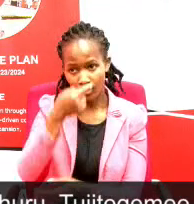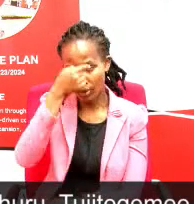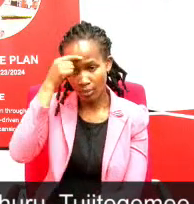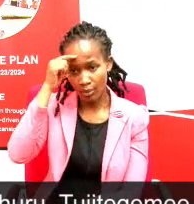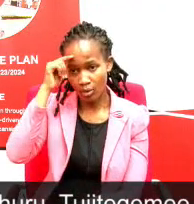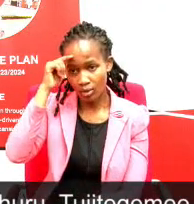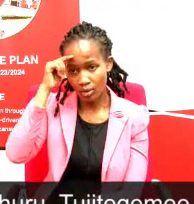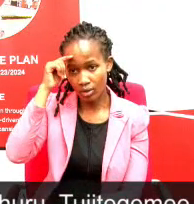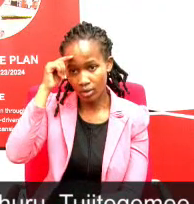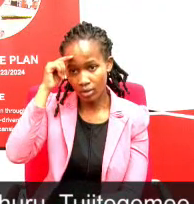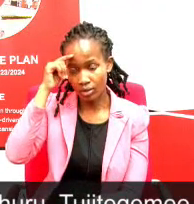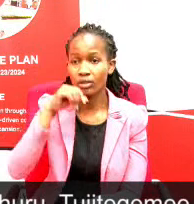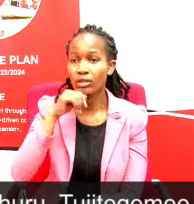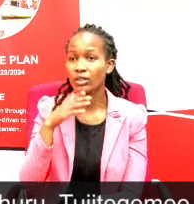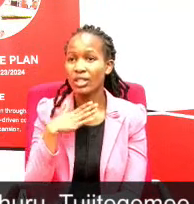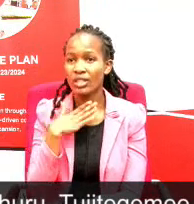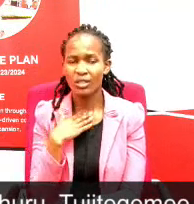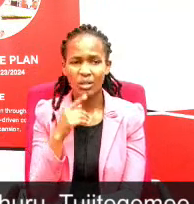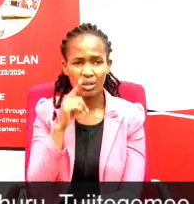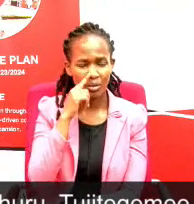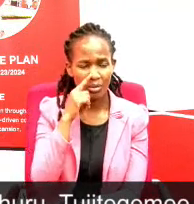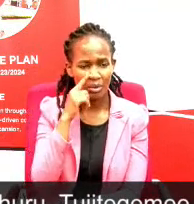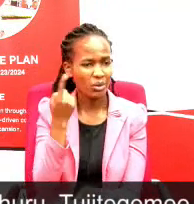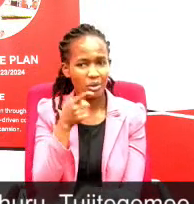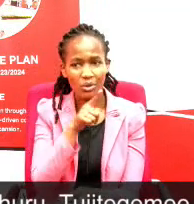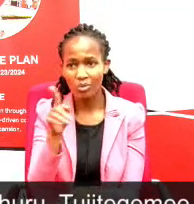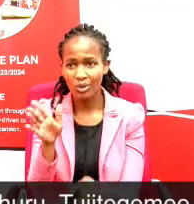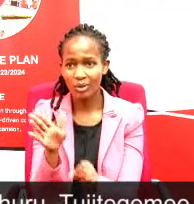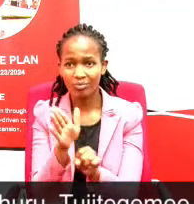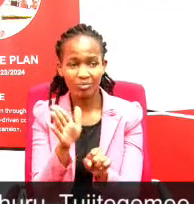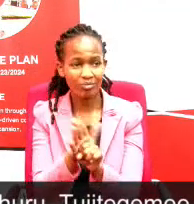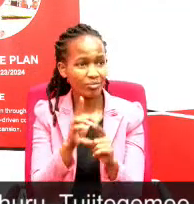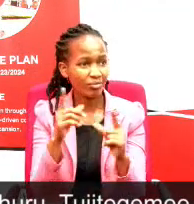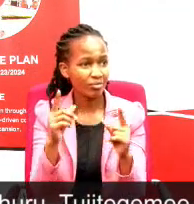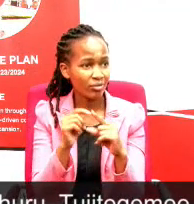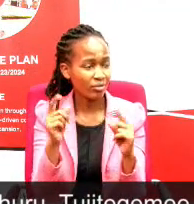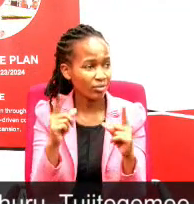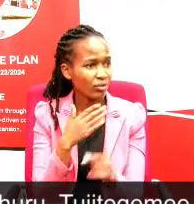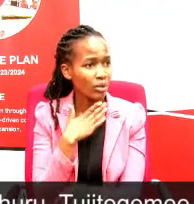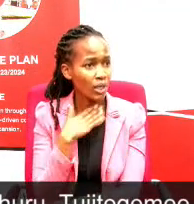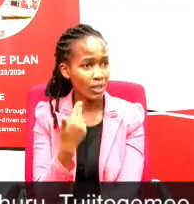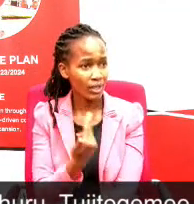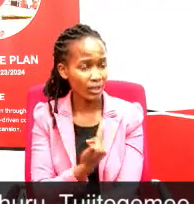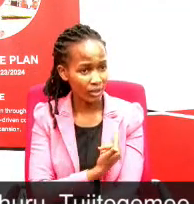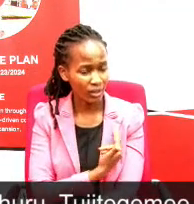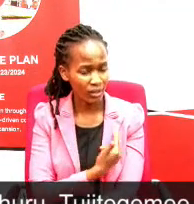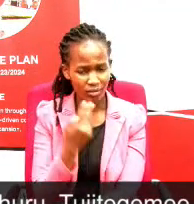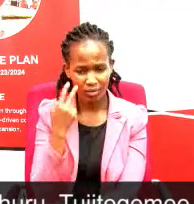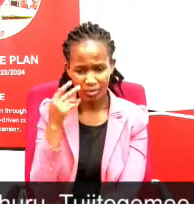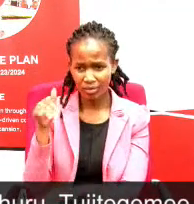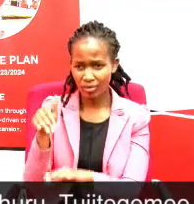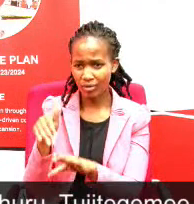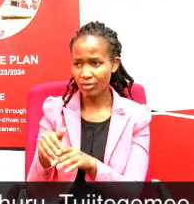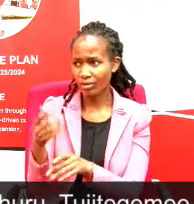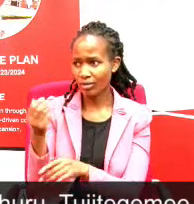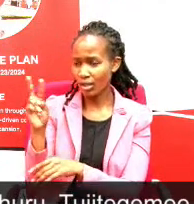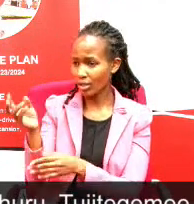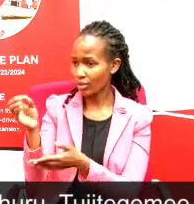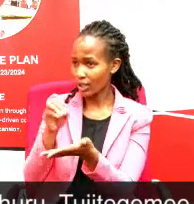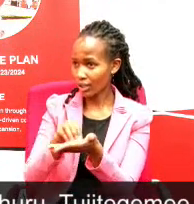Because I don't want to bore you with too many words, I would like us to look at the screen one more